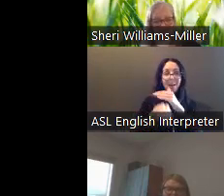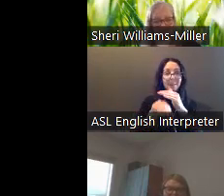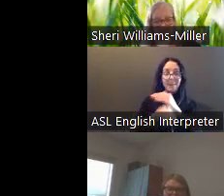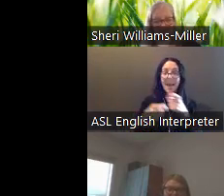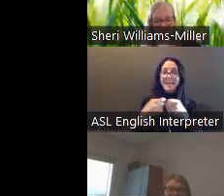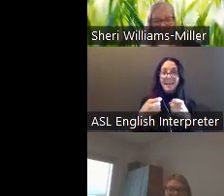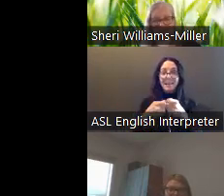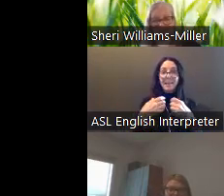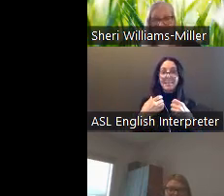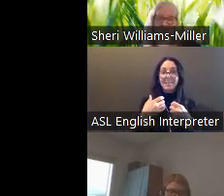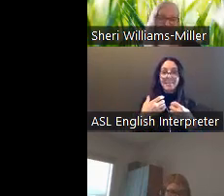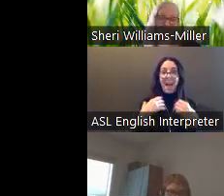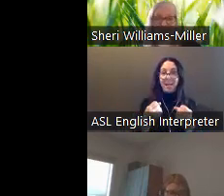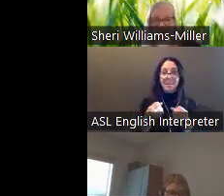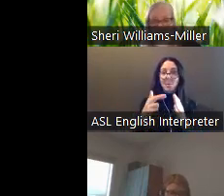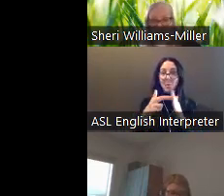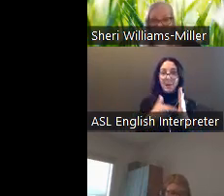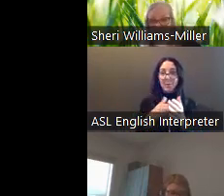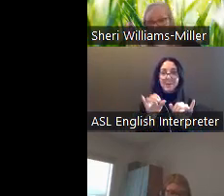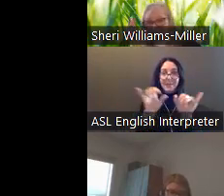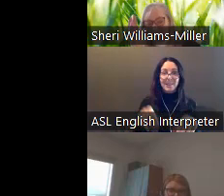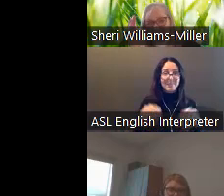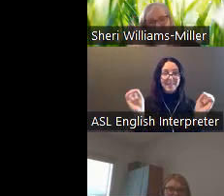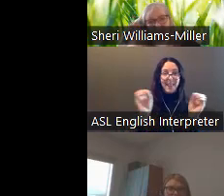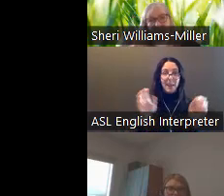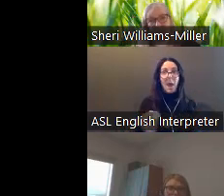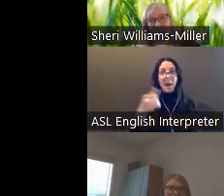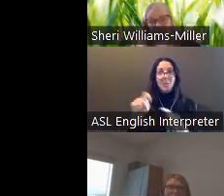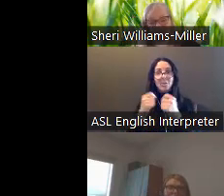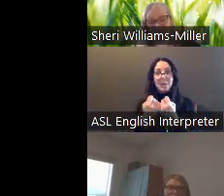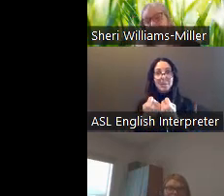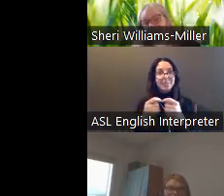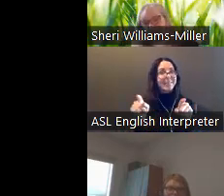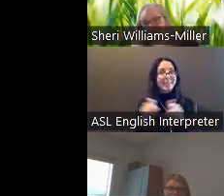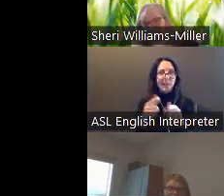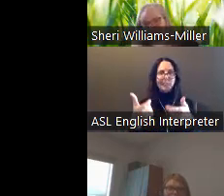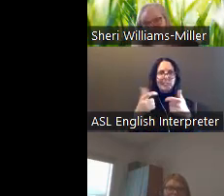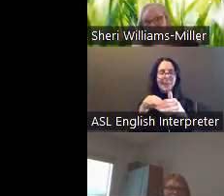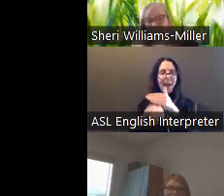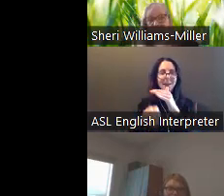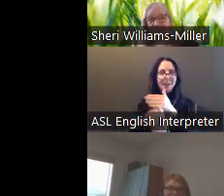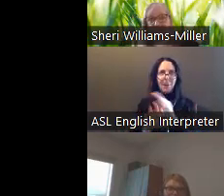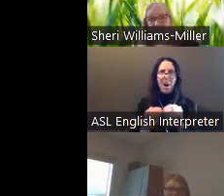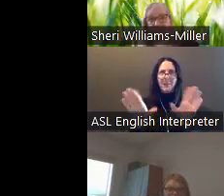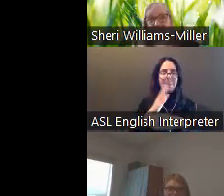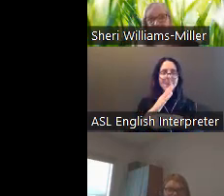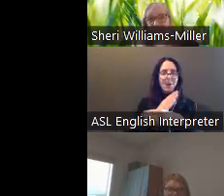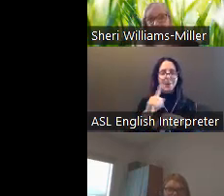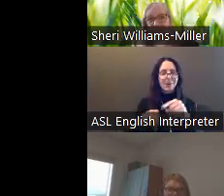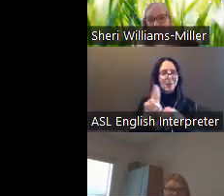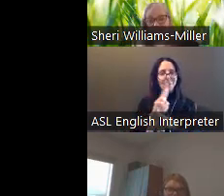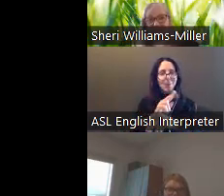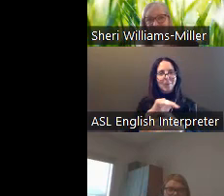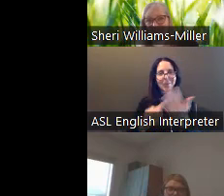system. And actually a second team was lacking access as well. Clearly a barrier to being able to use the